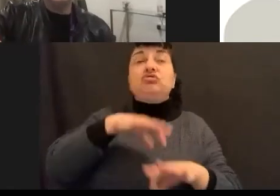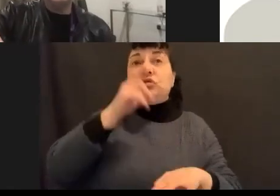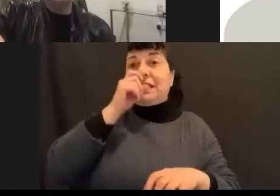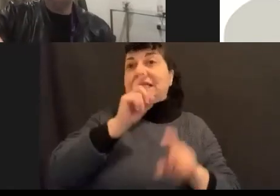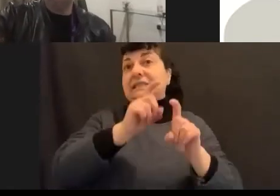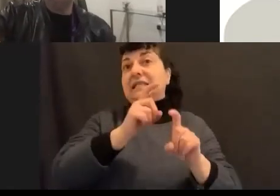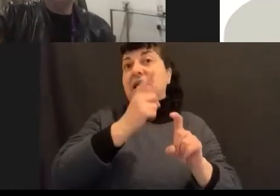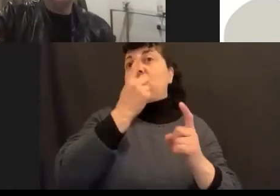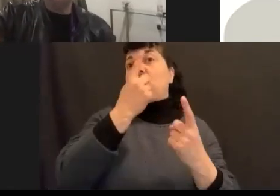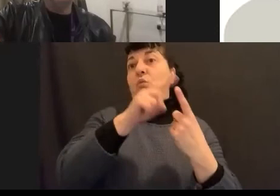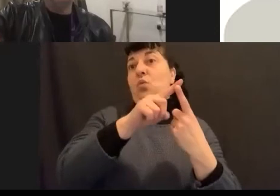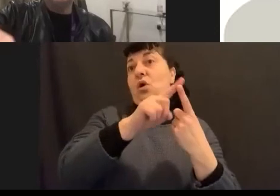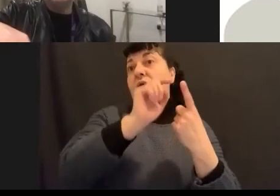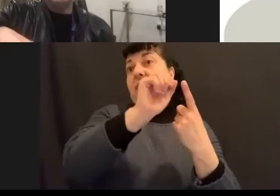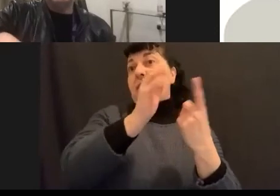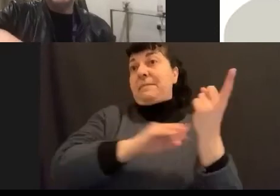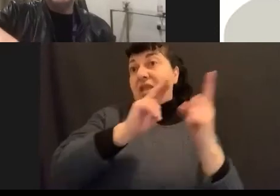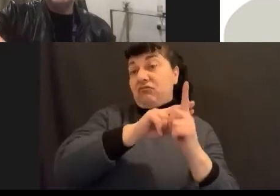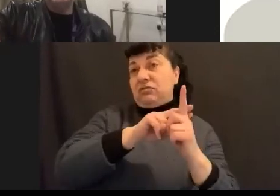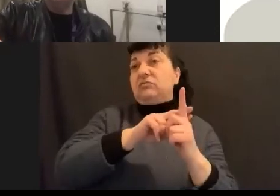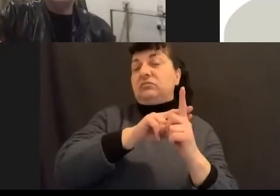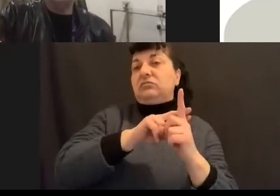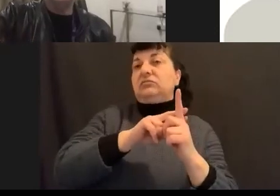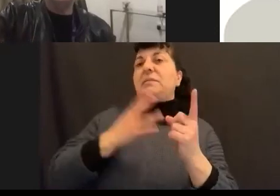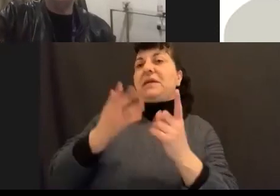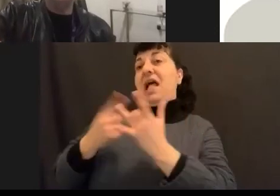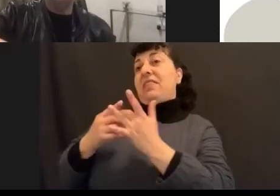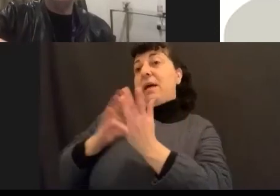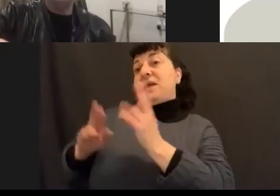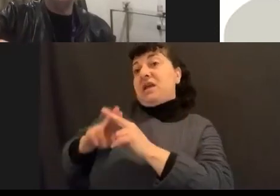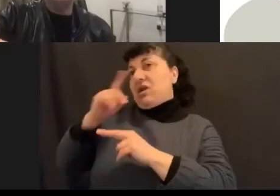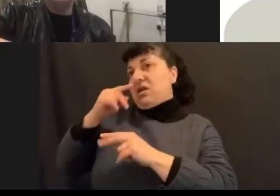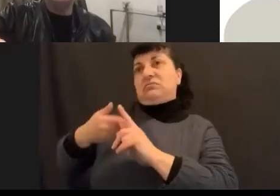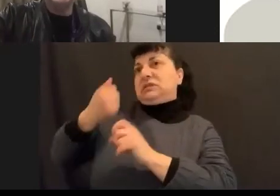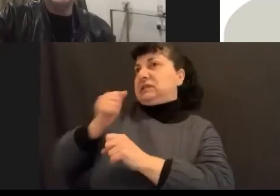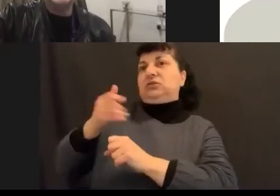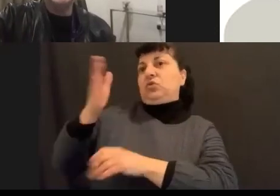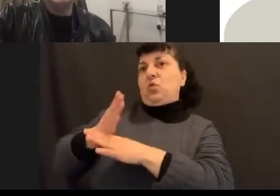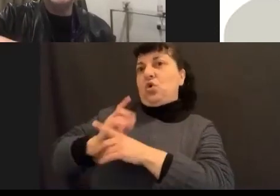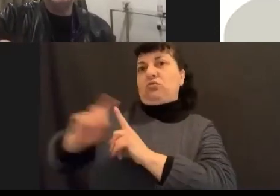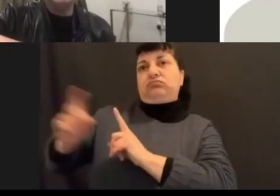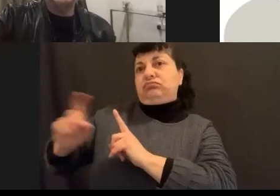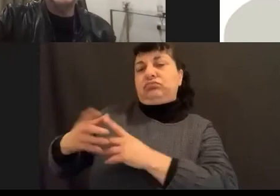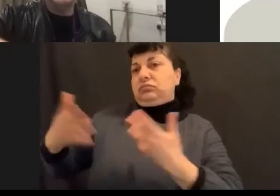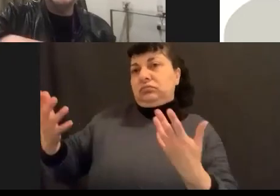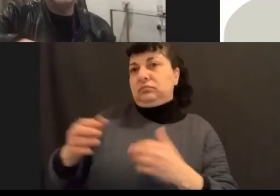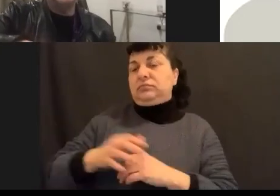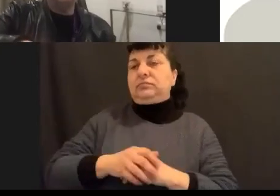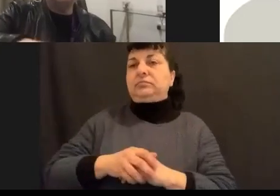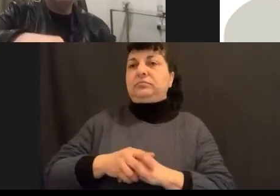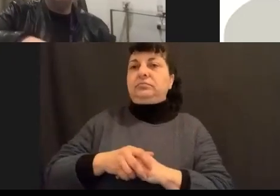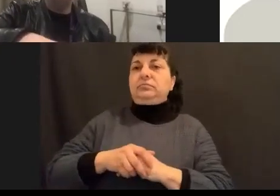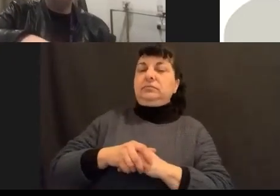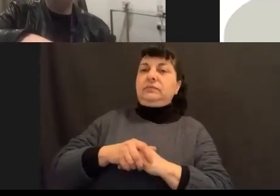one person, and then provided the primary close contact, the child tests negative after they've left the other